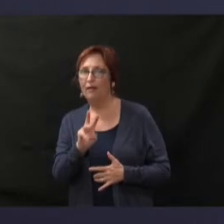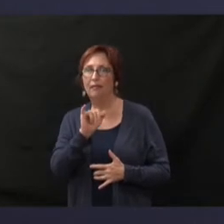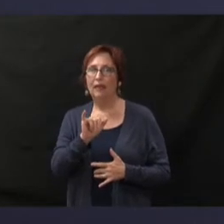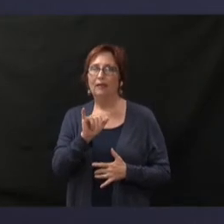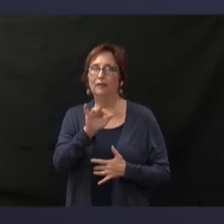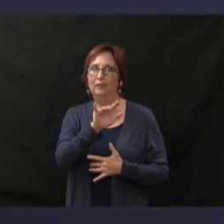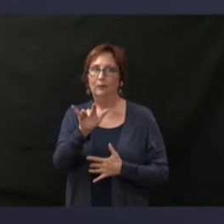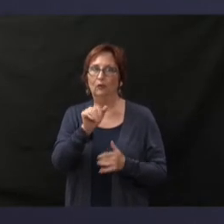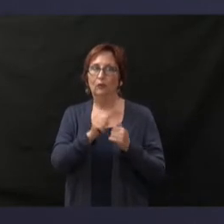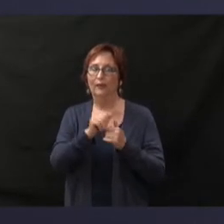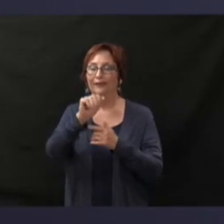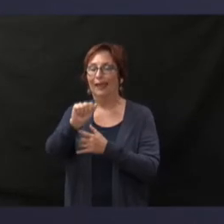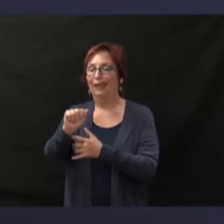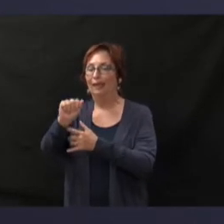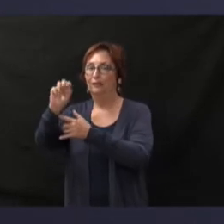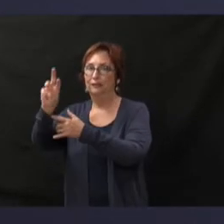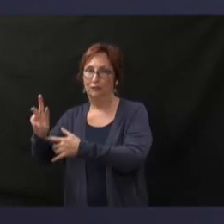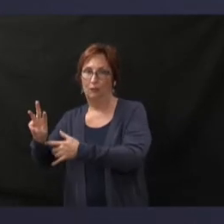an aw.